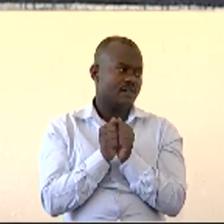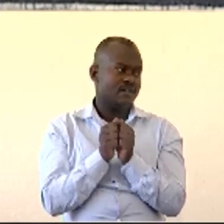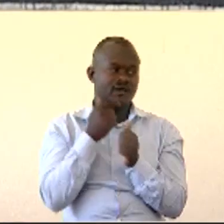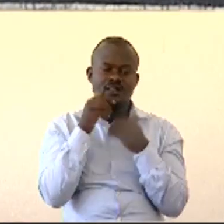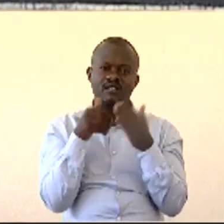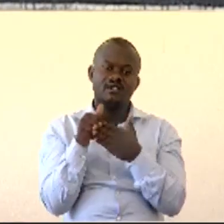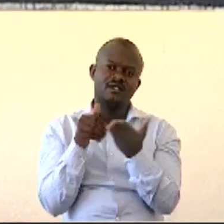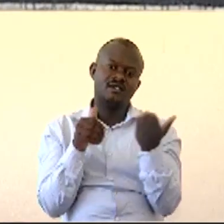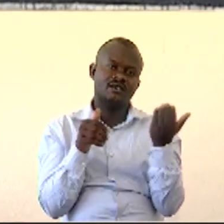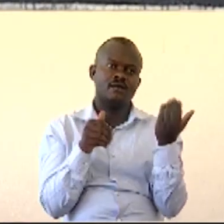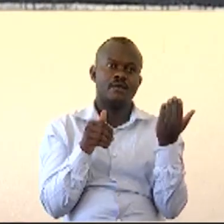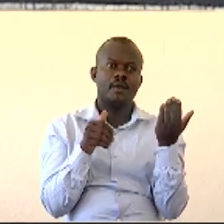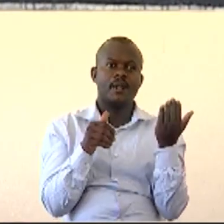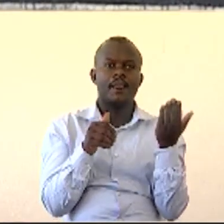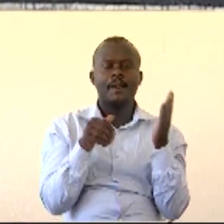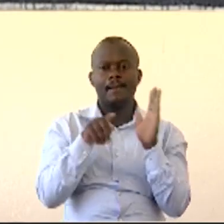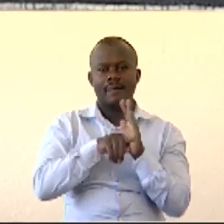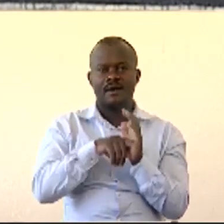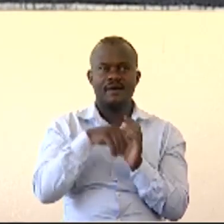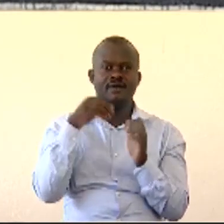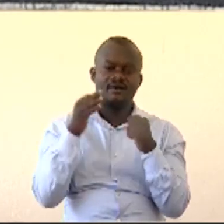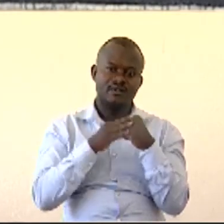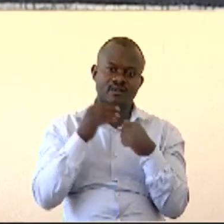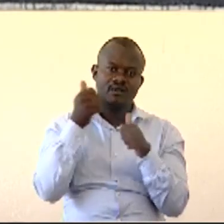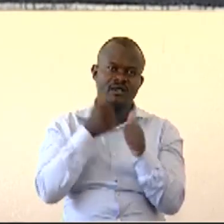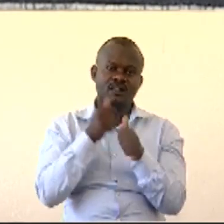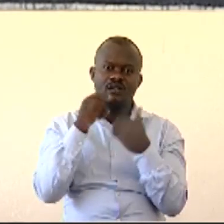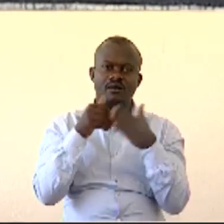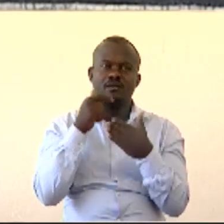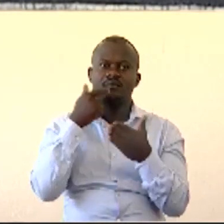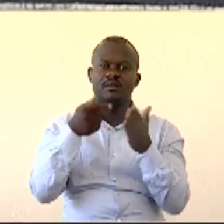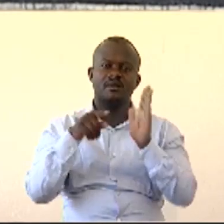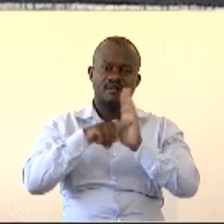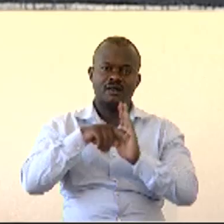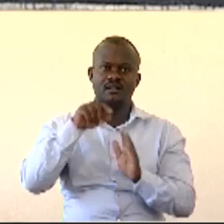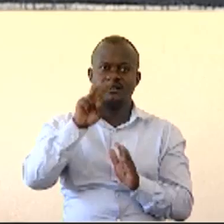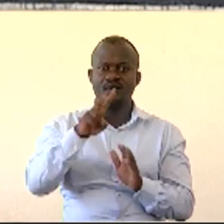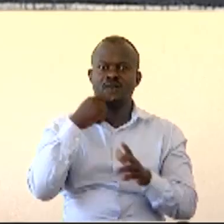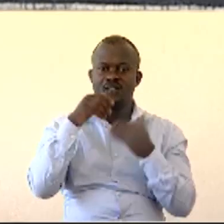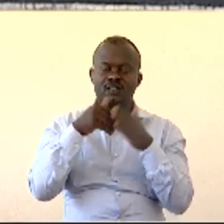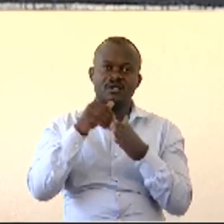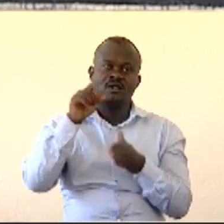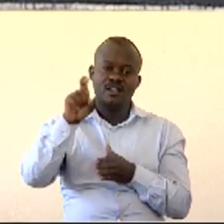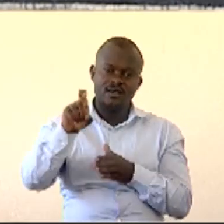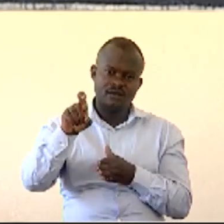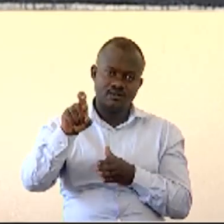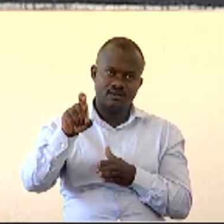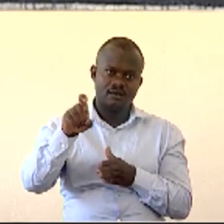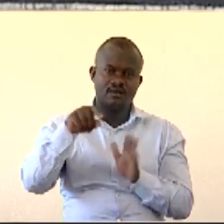X minus 8, which will be equaling to -2. So this is X